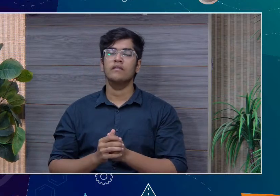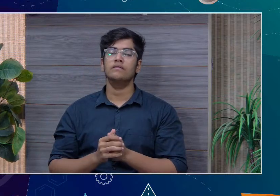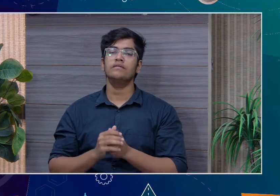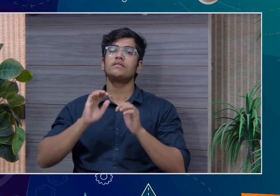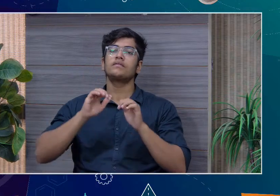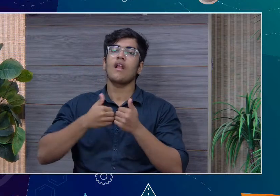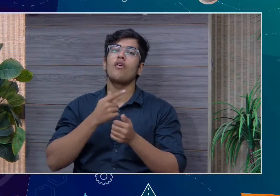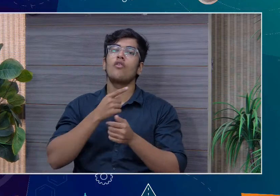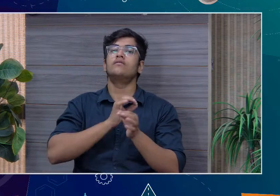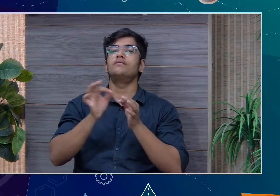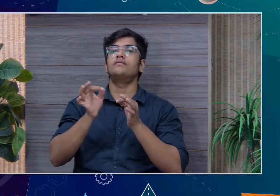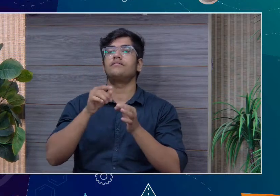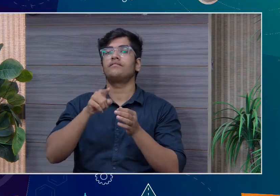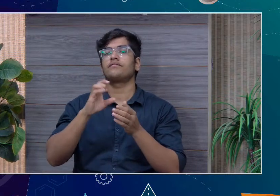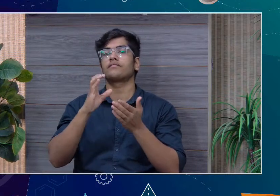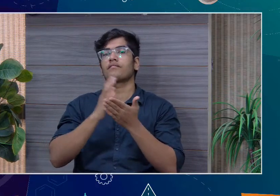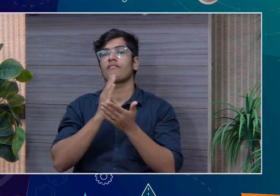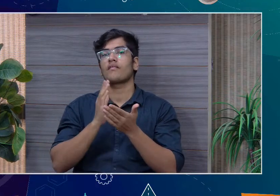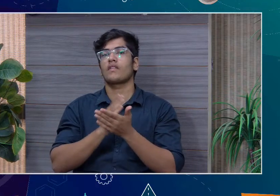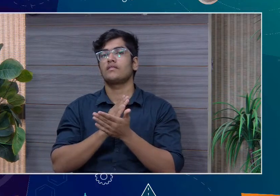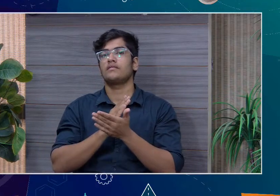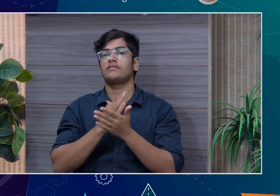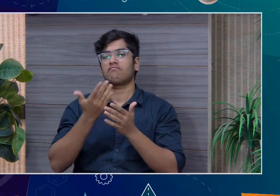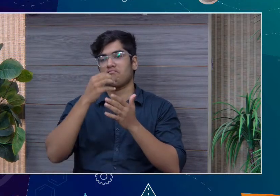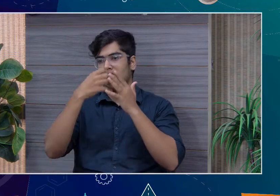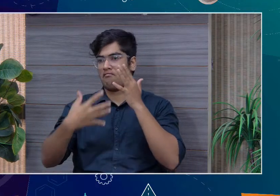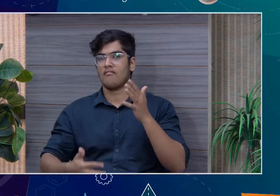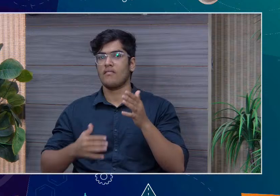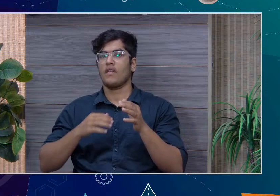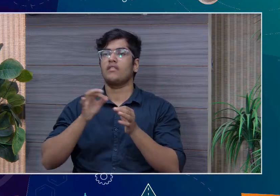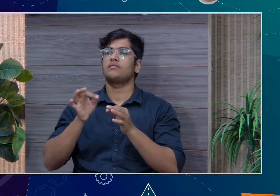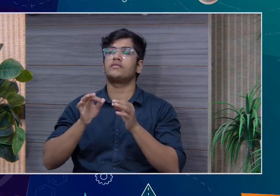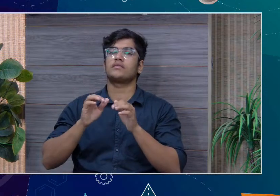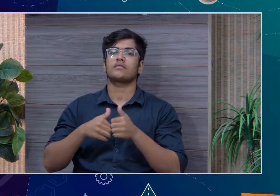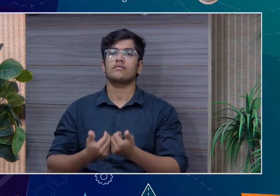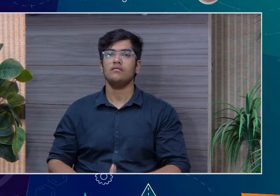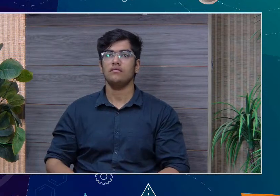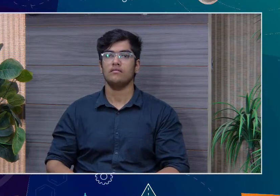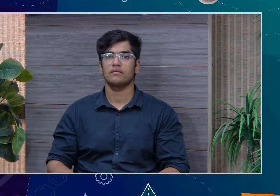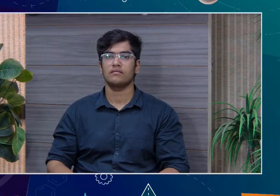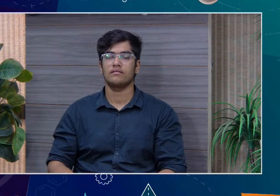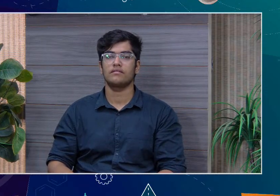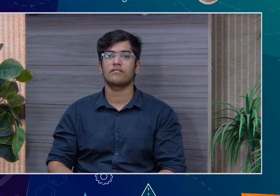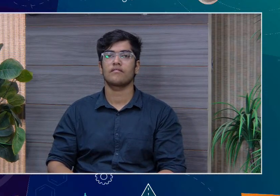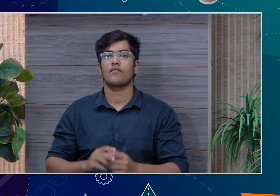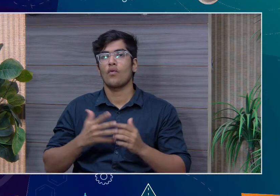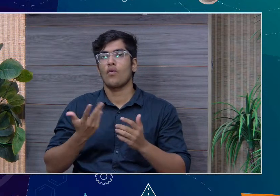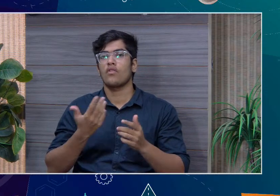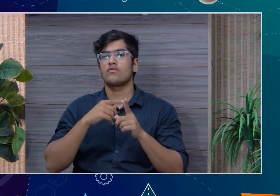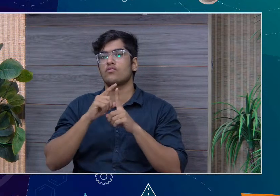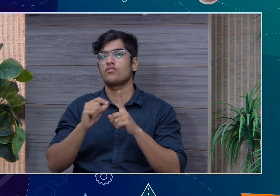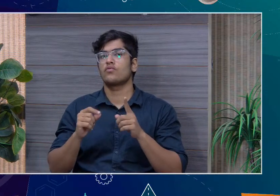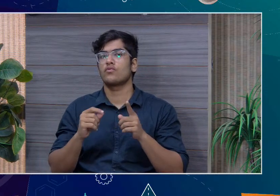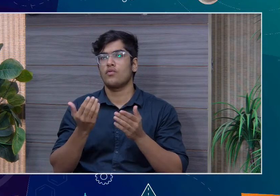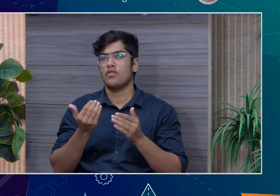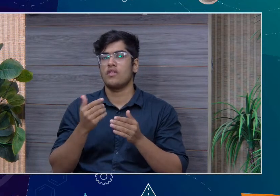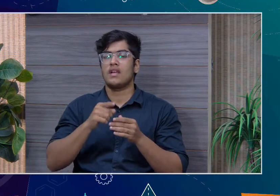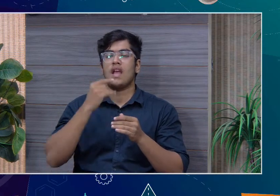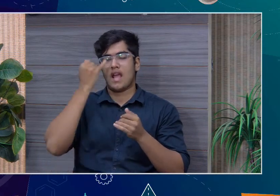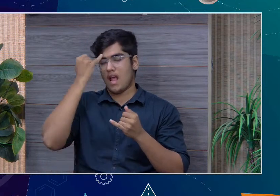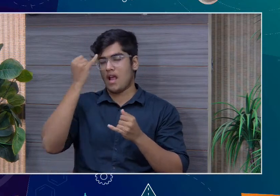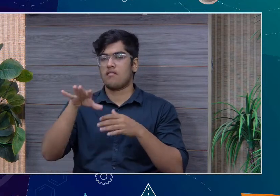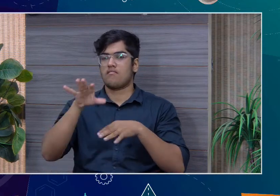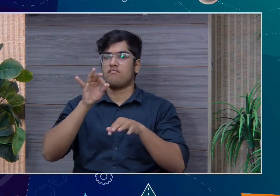how would you explain this kind of a lengthy chapter to them? See, ma'am, what we can do is we can take some themes.